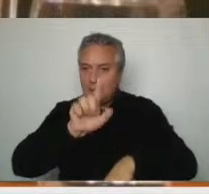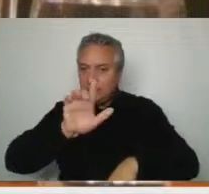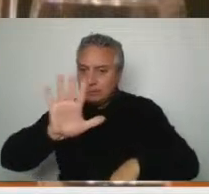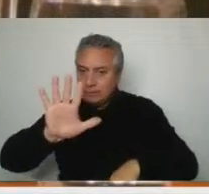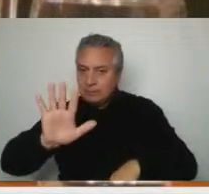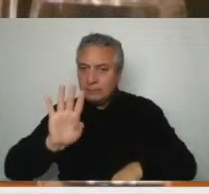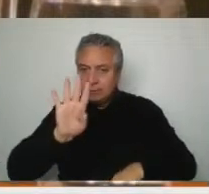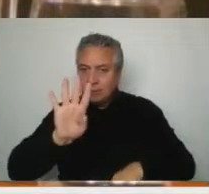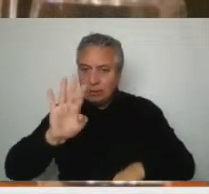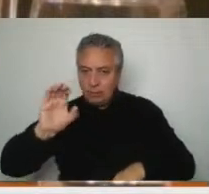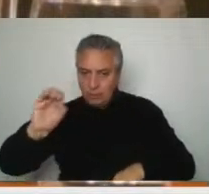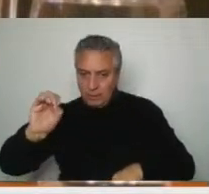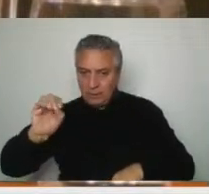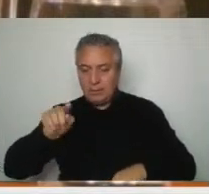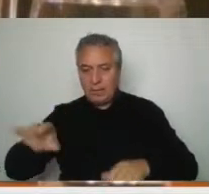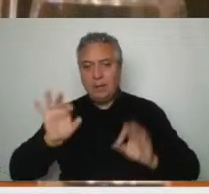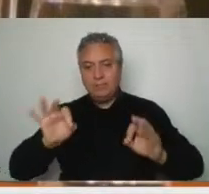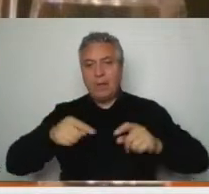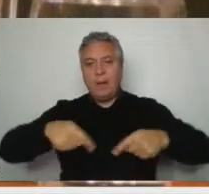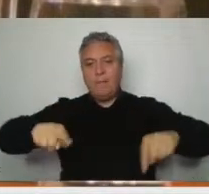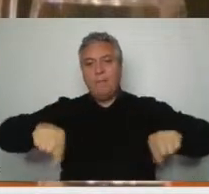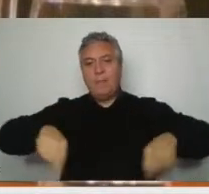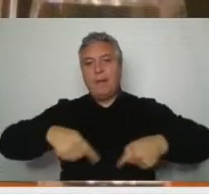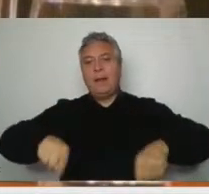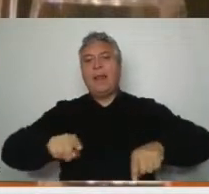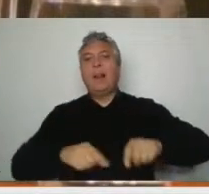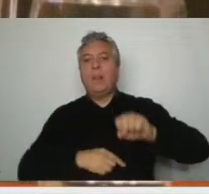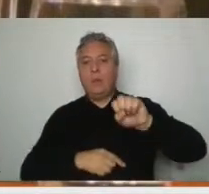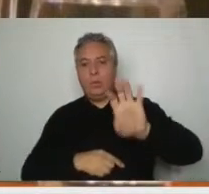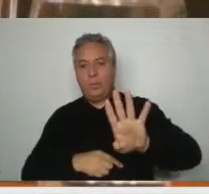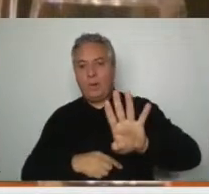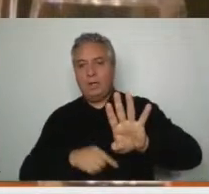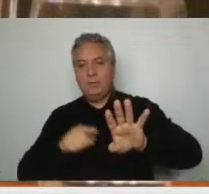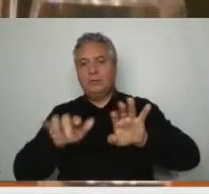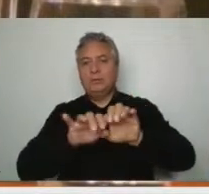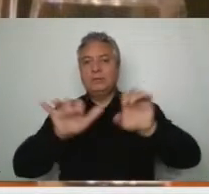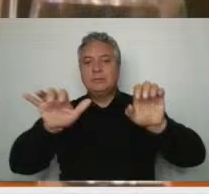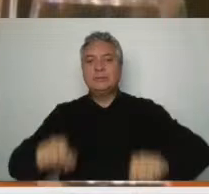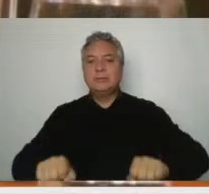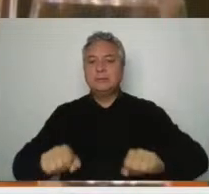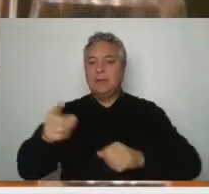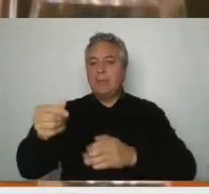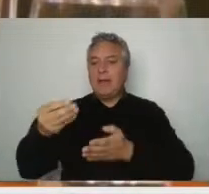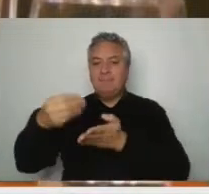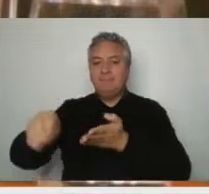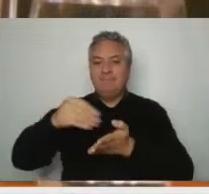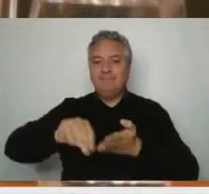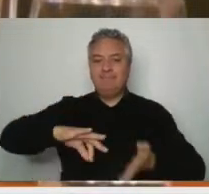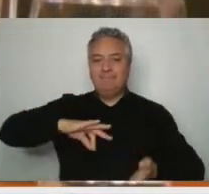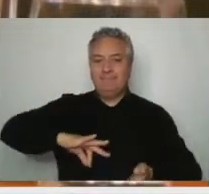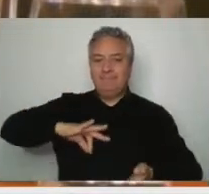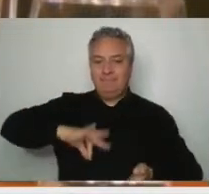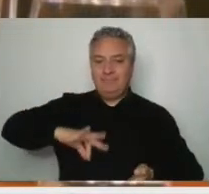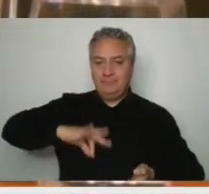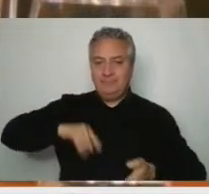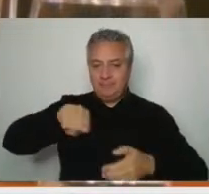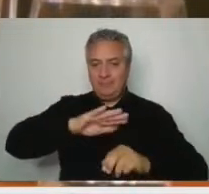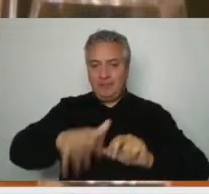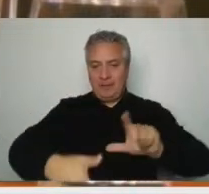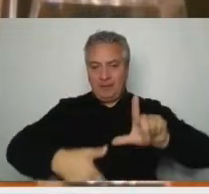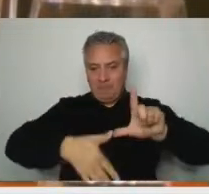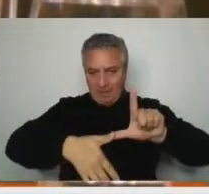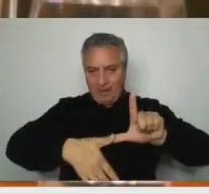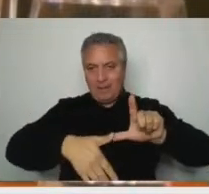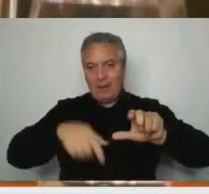3:40 p.m. with panel 4 that talks about inequalities and pension systems in Latin America,